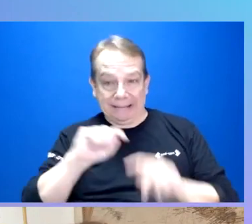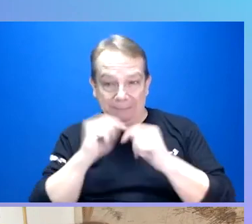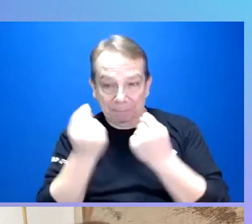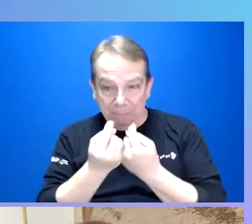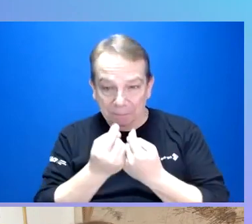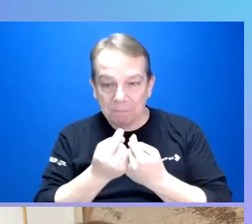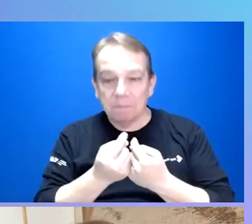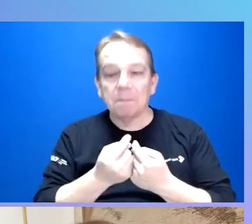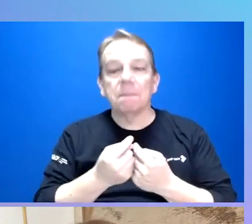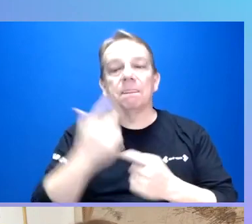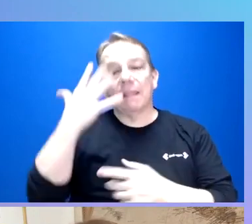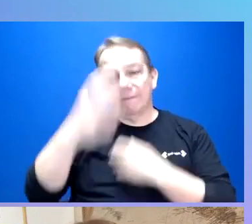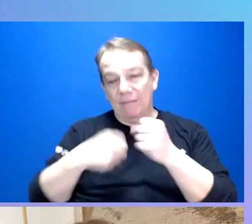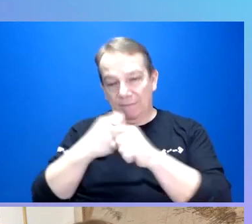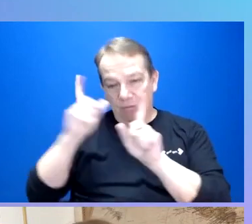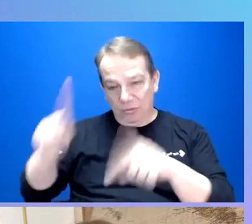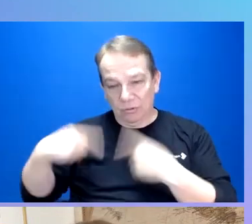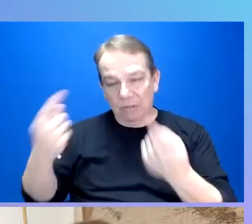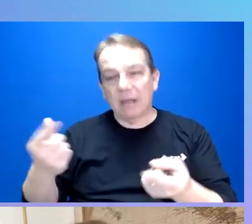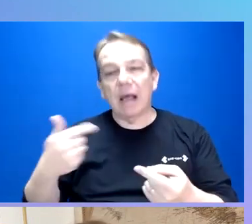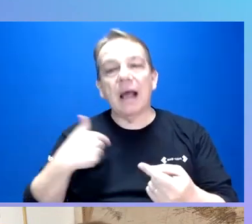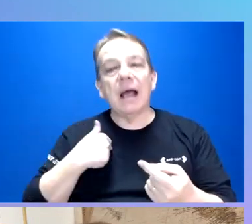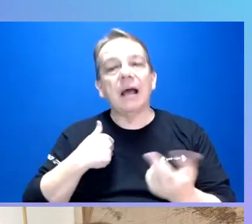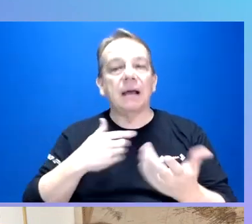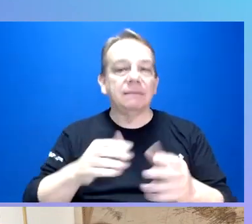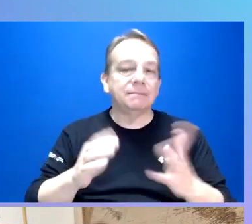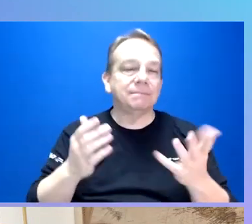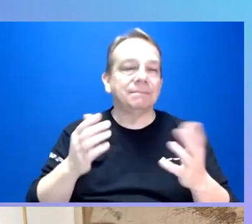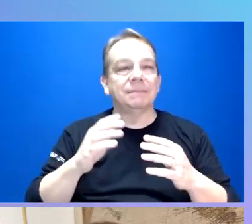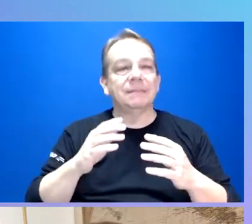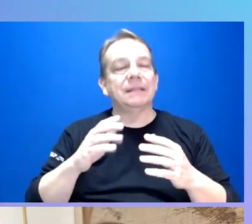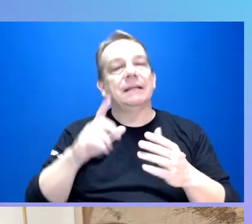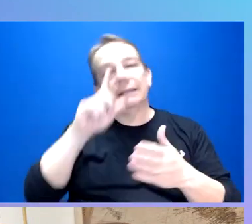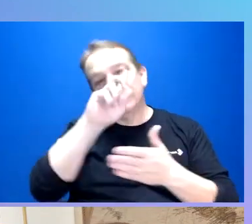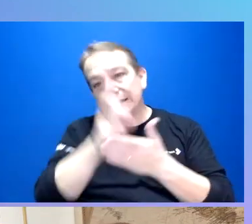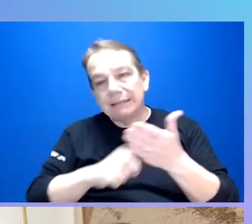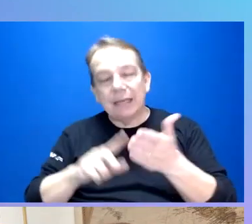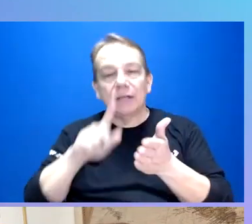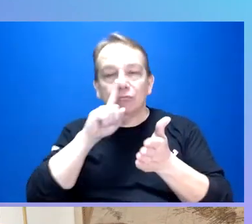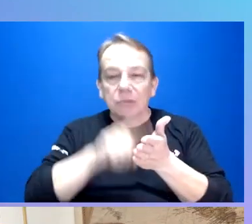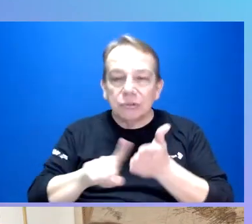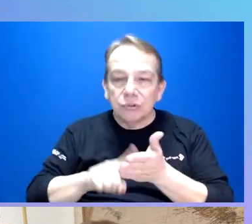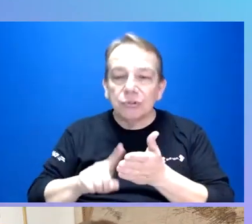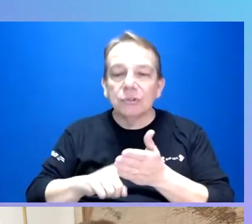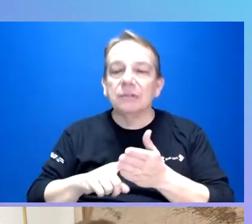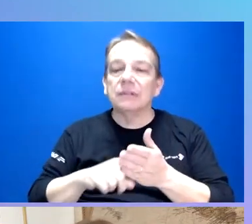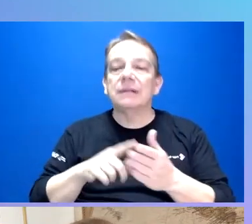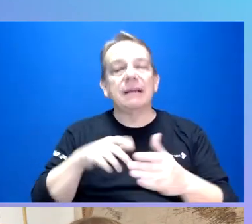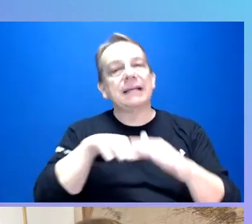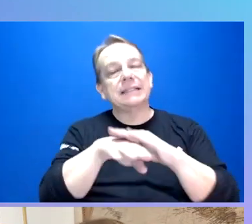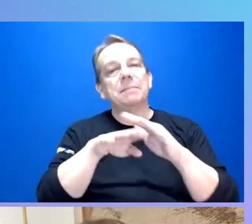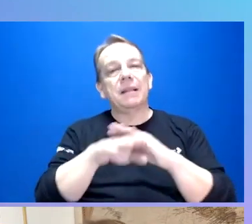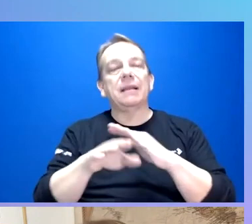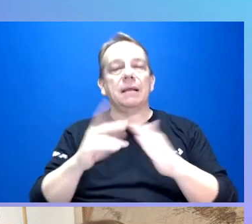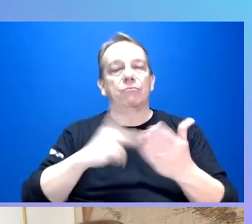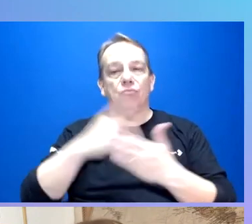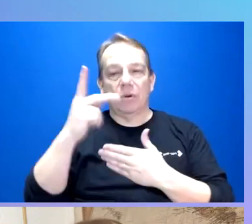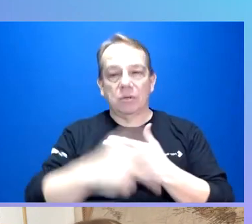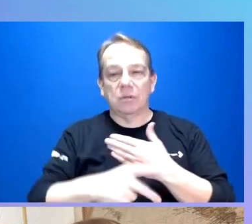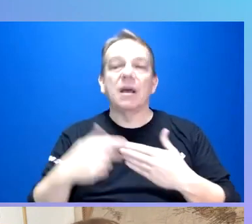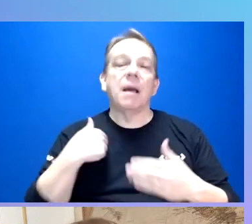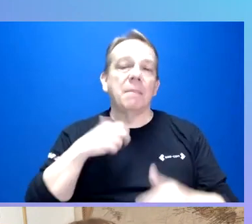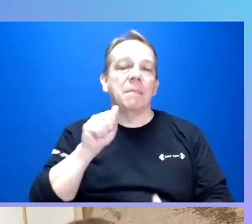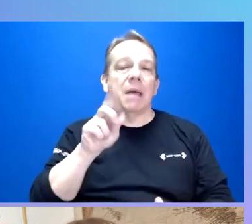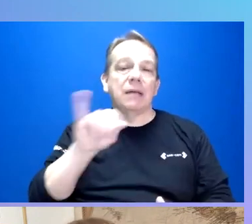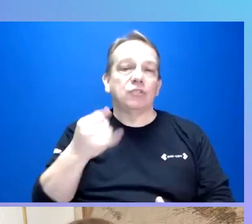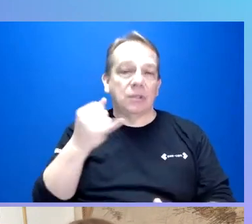for the past 5 years, I've done accessibility design research at the NYU Ability Project. I'm also adjunct faculty